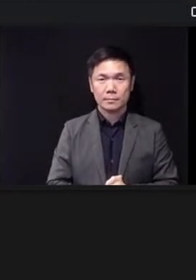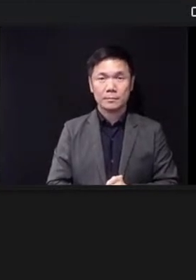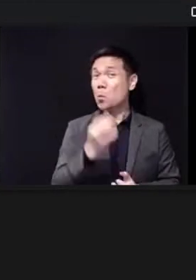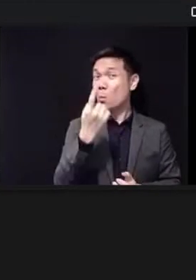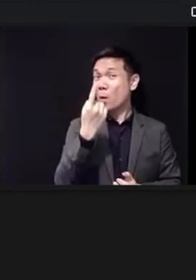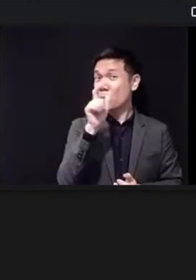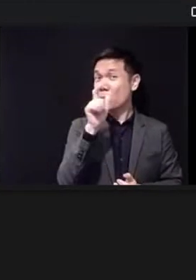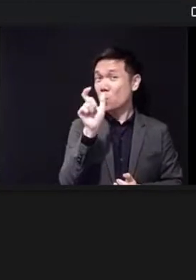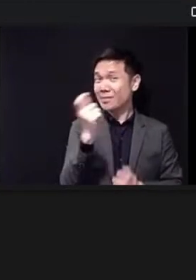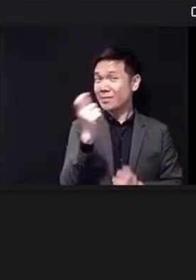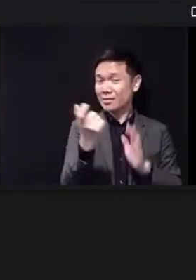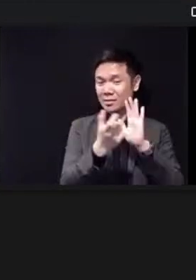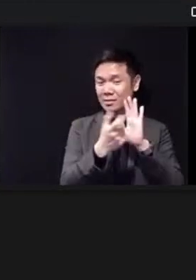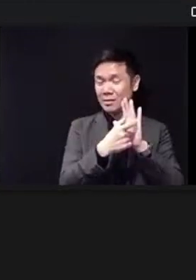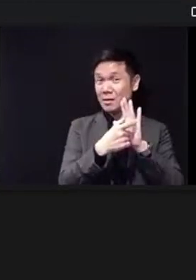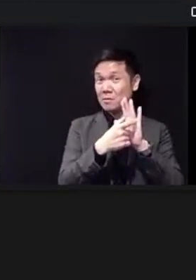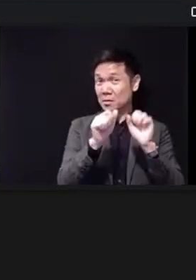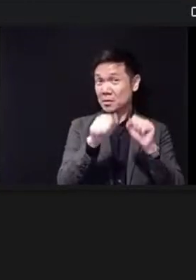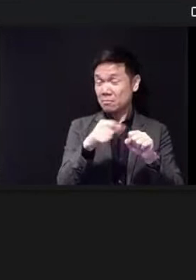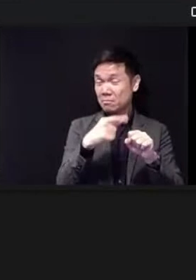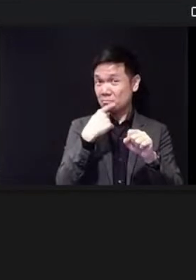adding the phrase where applicable.